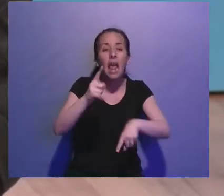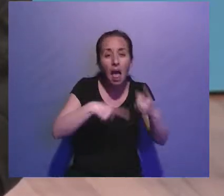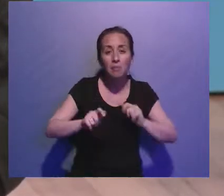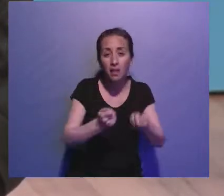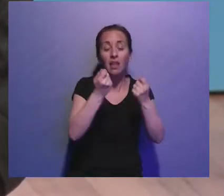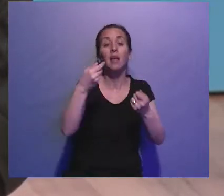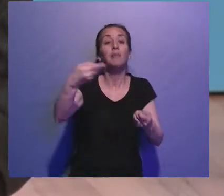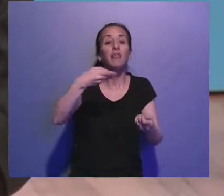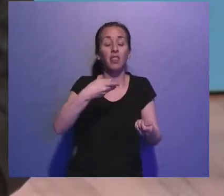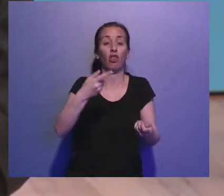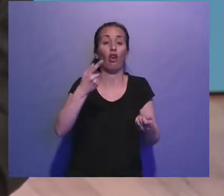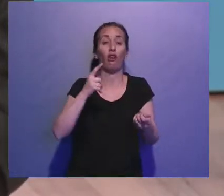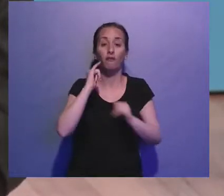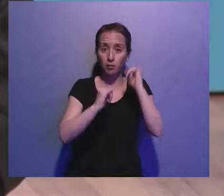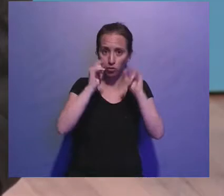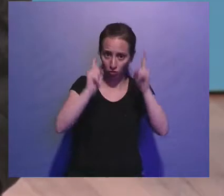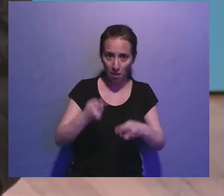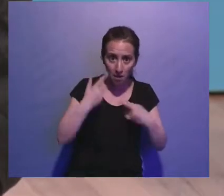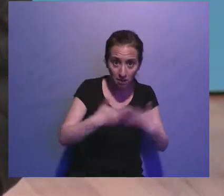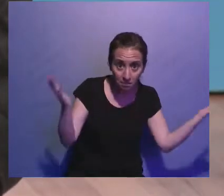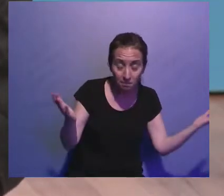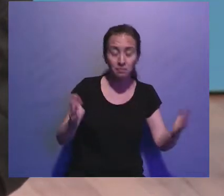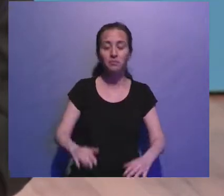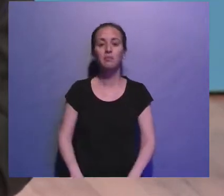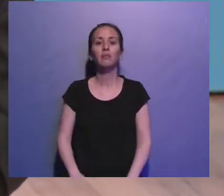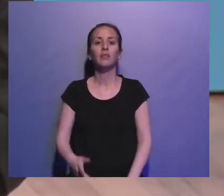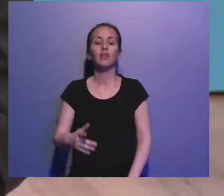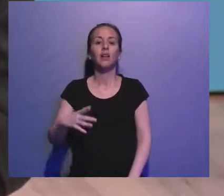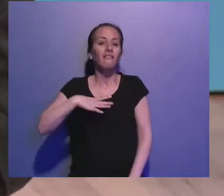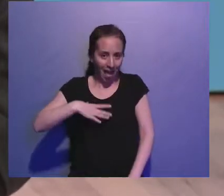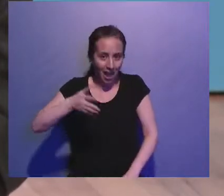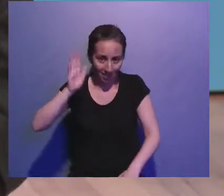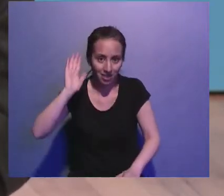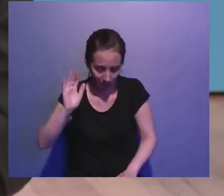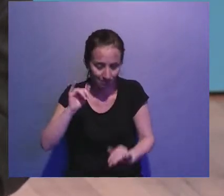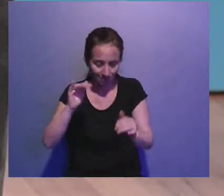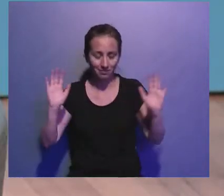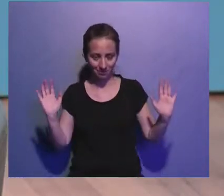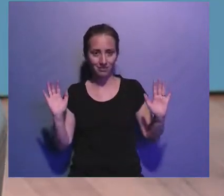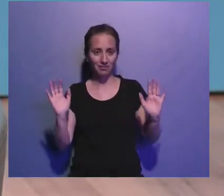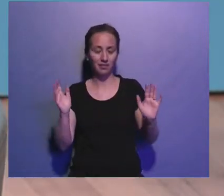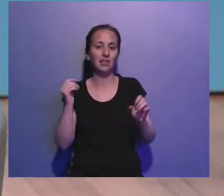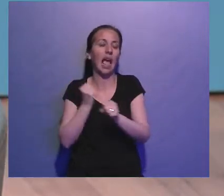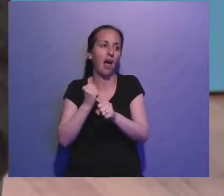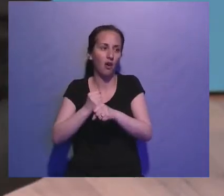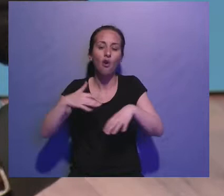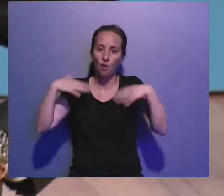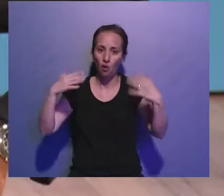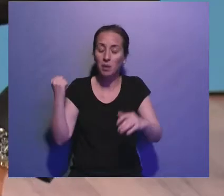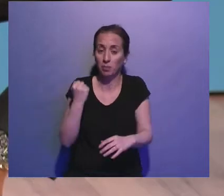and all the tenders. And so we still have a long way to go, of